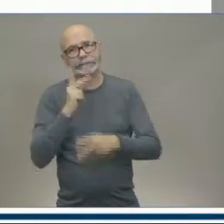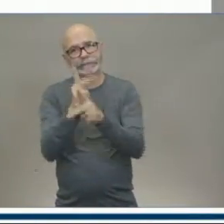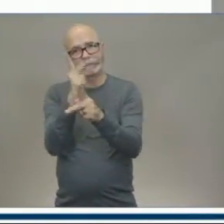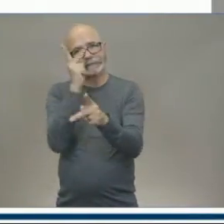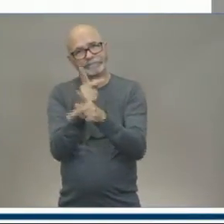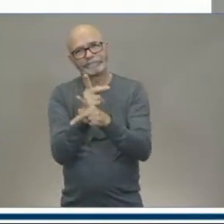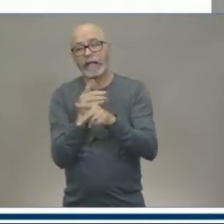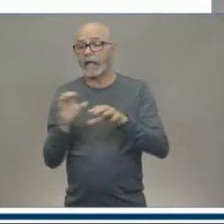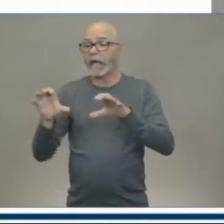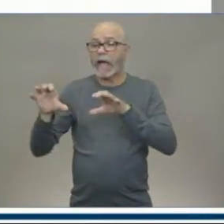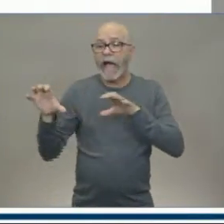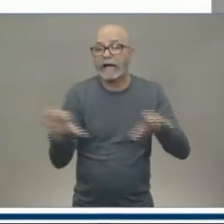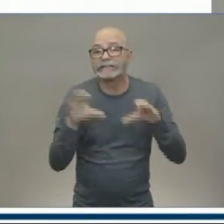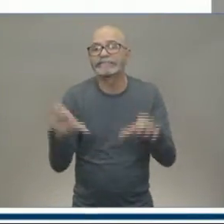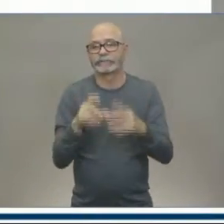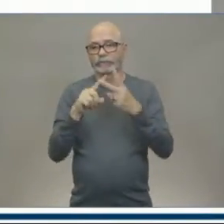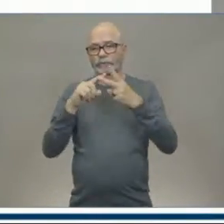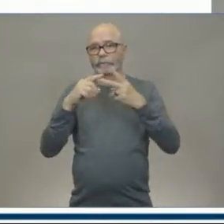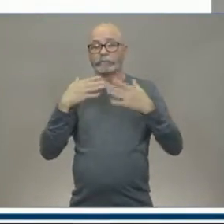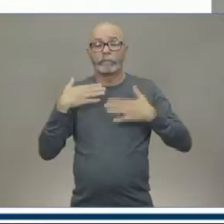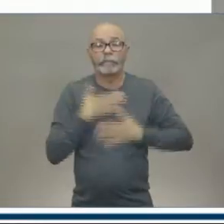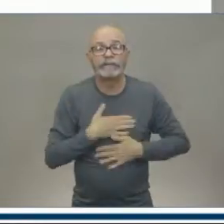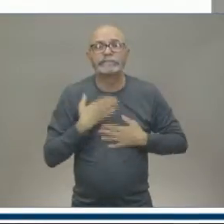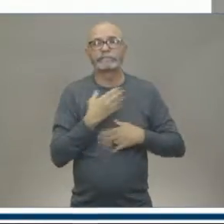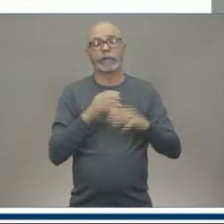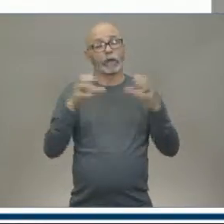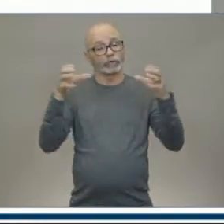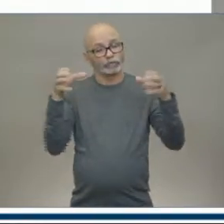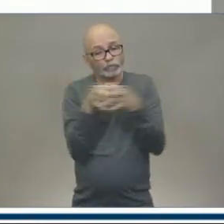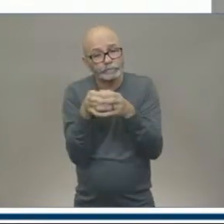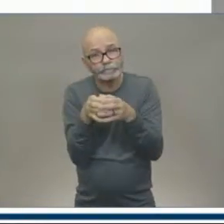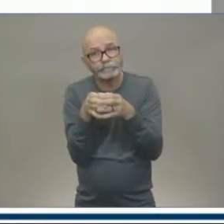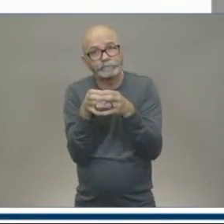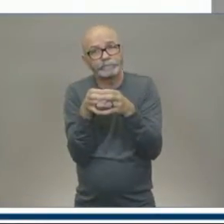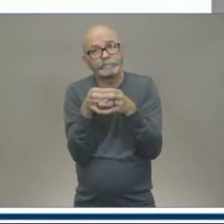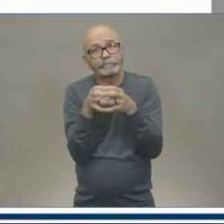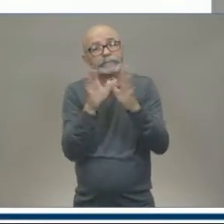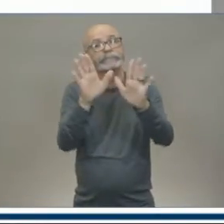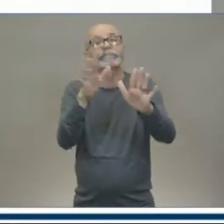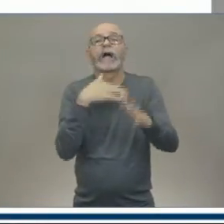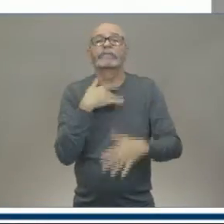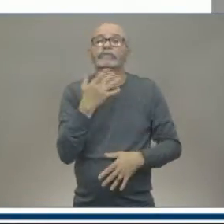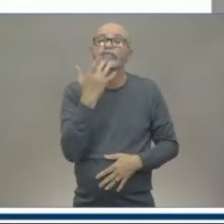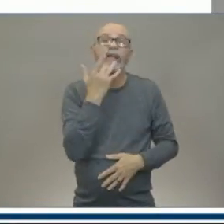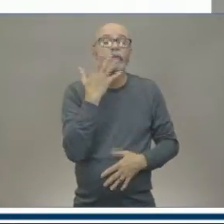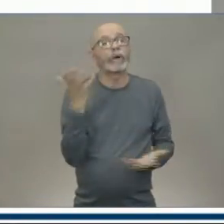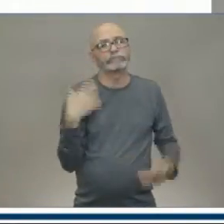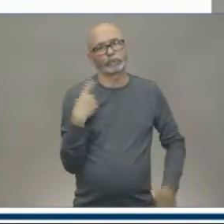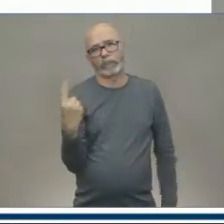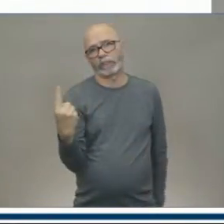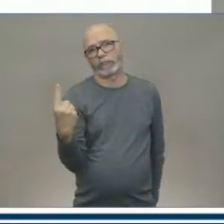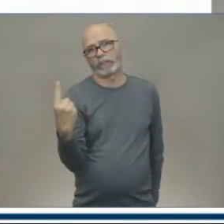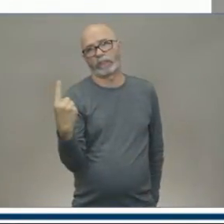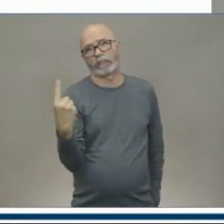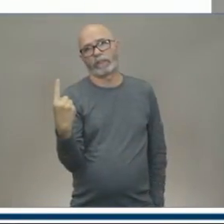our social circles small. Ideally, we'd have one single, consistent social